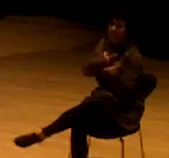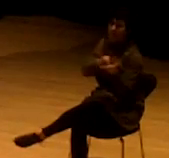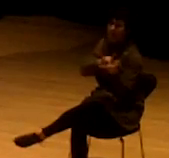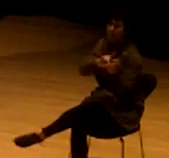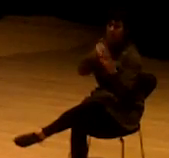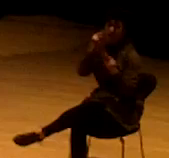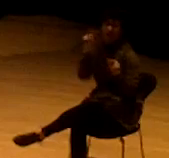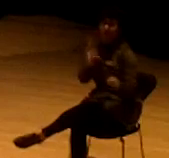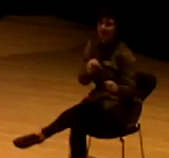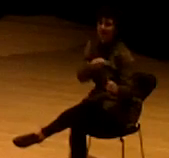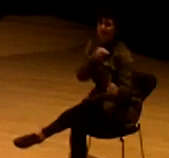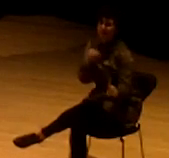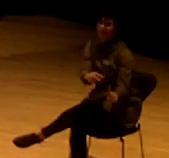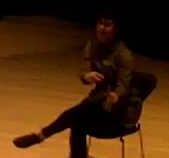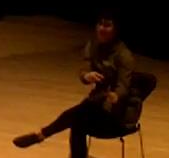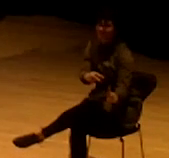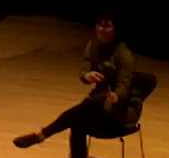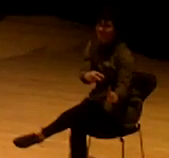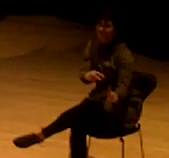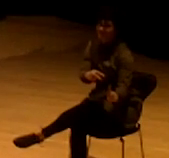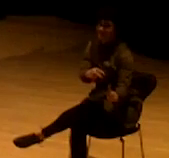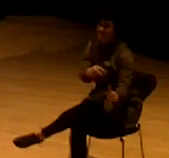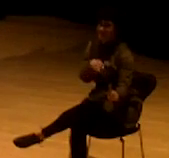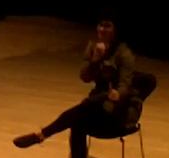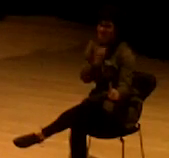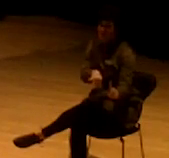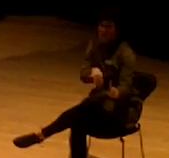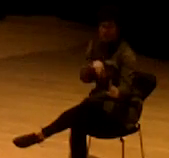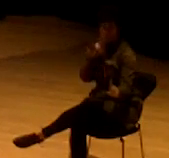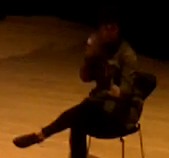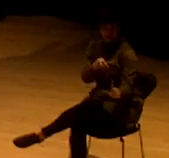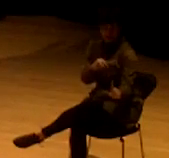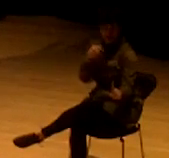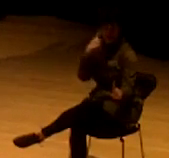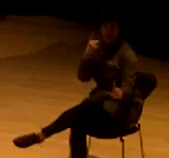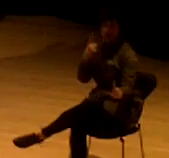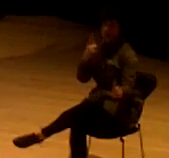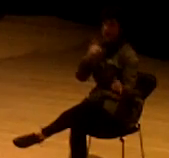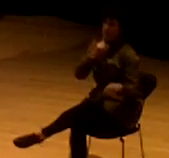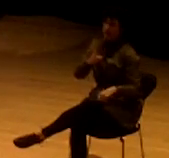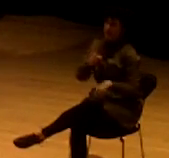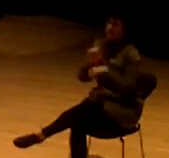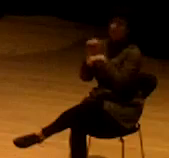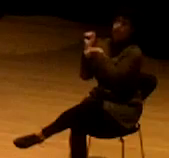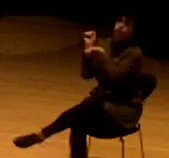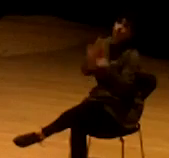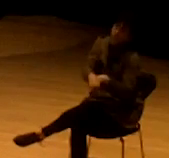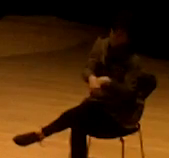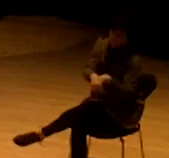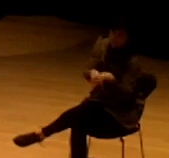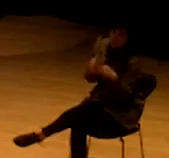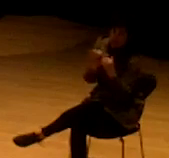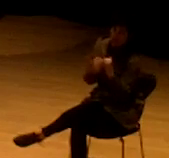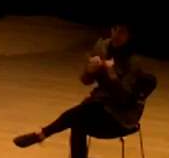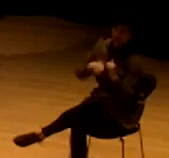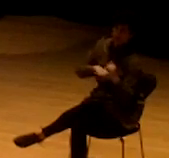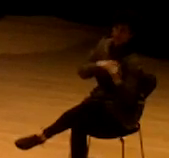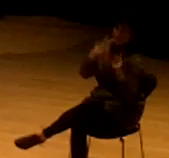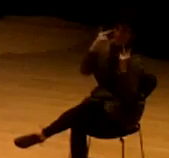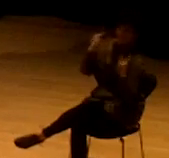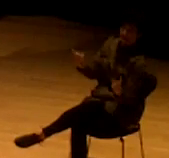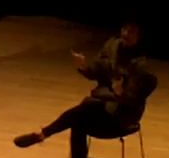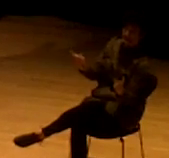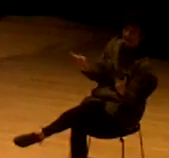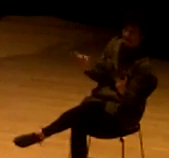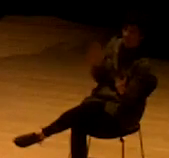would rule the piece. Yeah, but and as we see the piece, you know, I mean, I unfortunately missed it. I was out of town for your